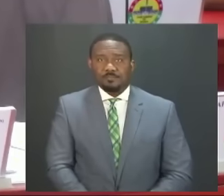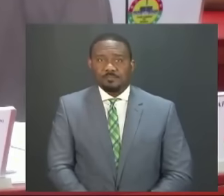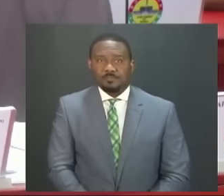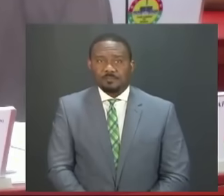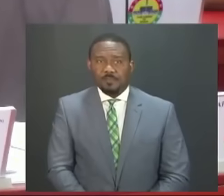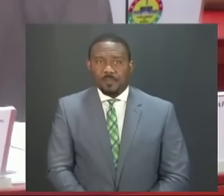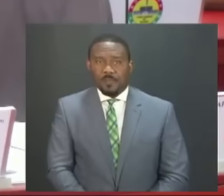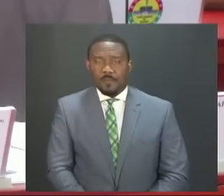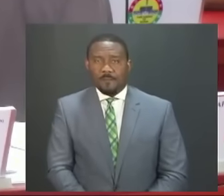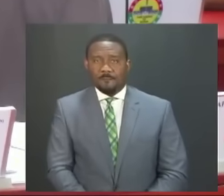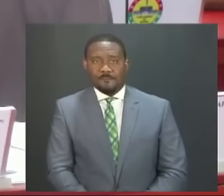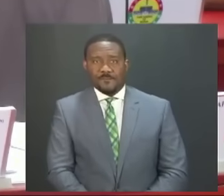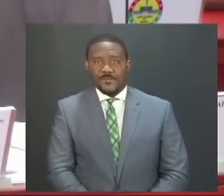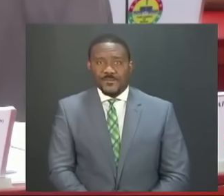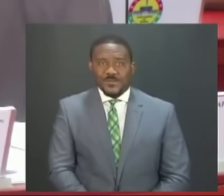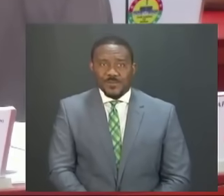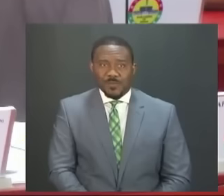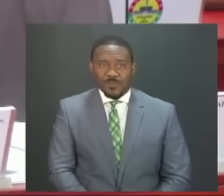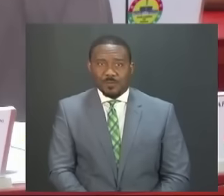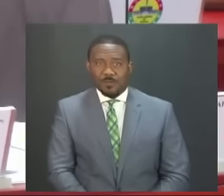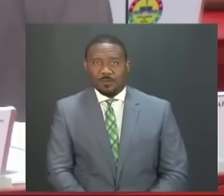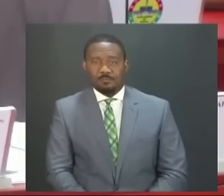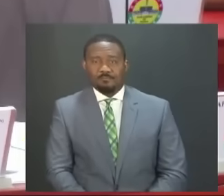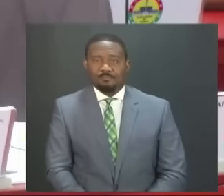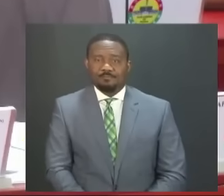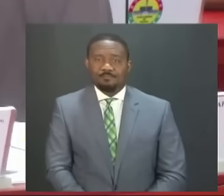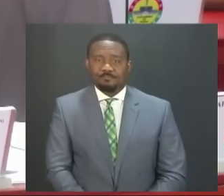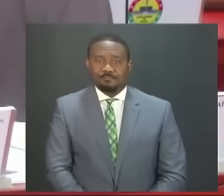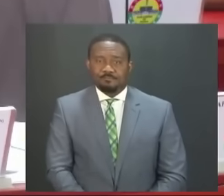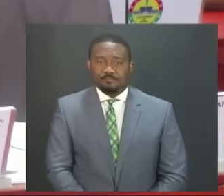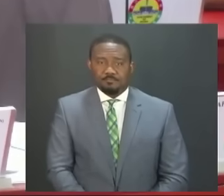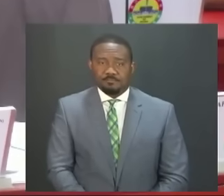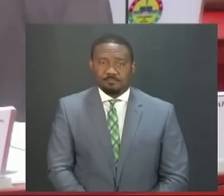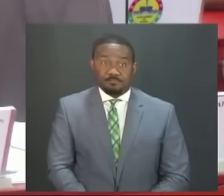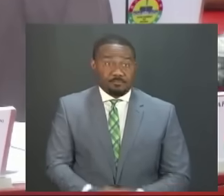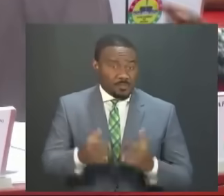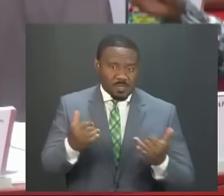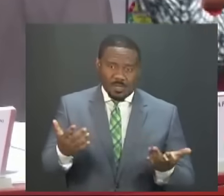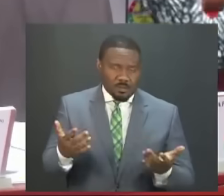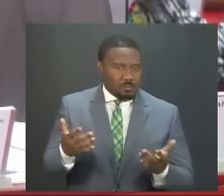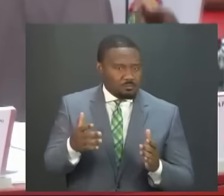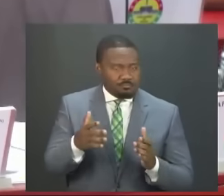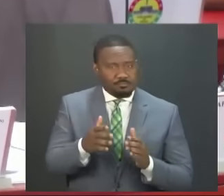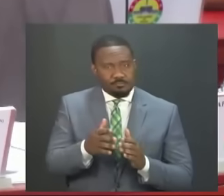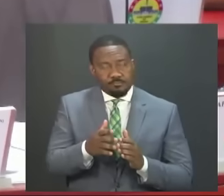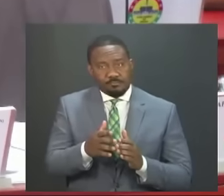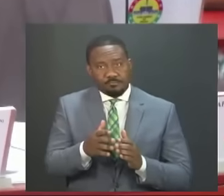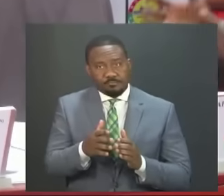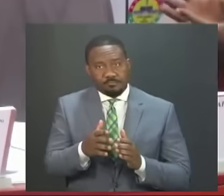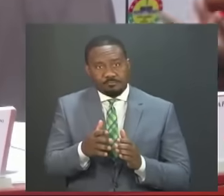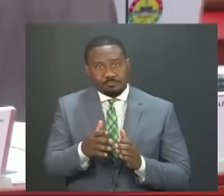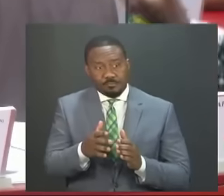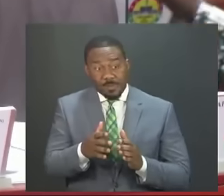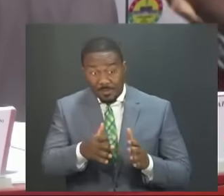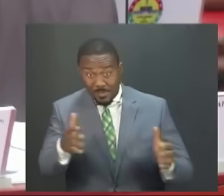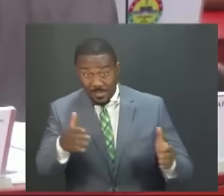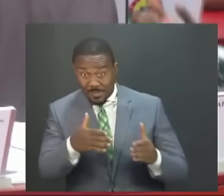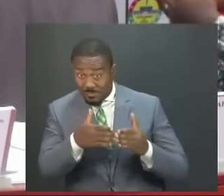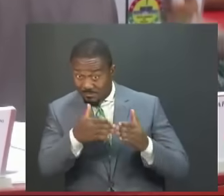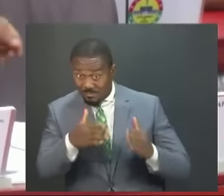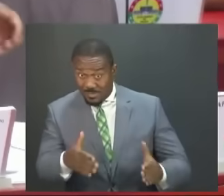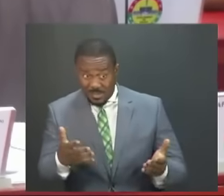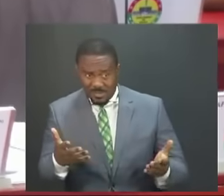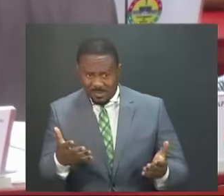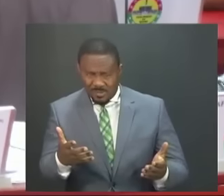how then will the majority leader, in coming with a business